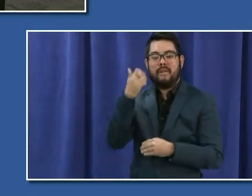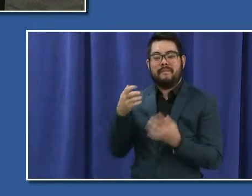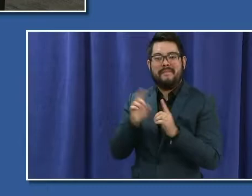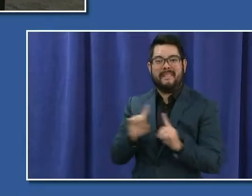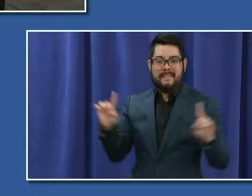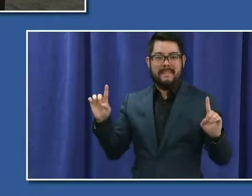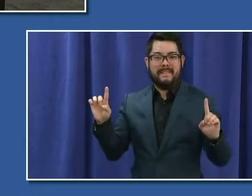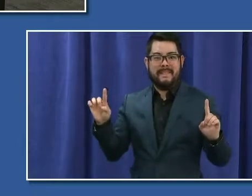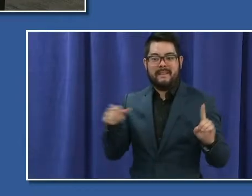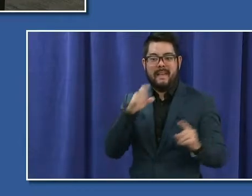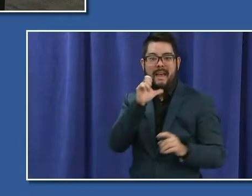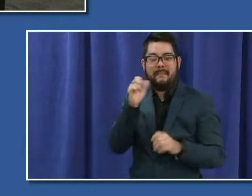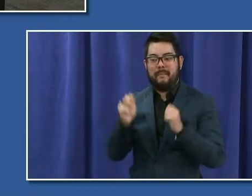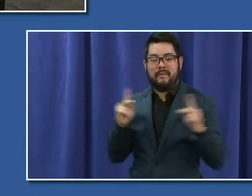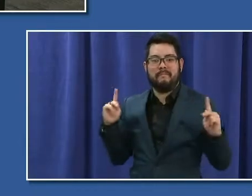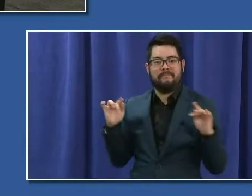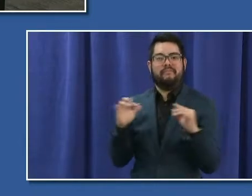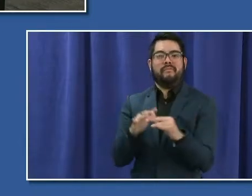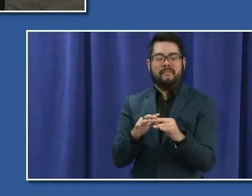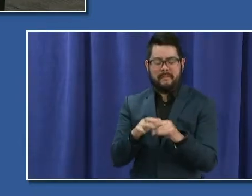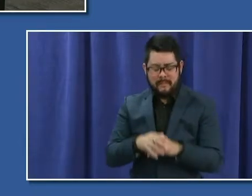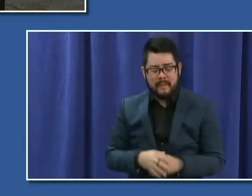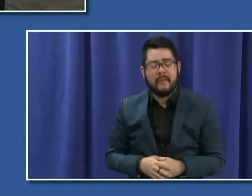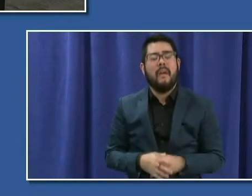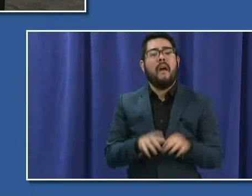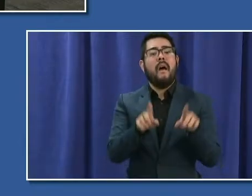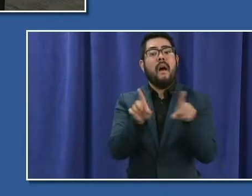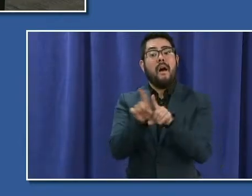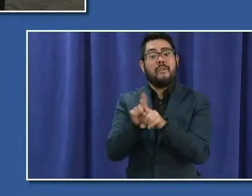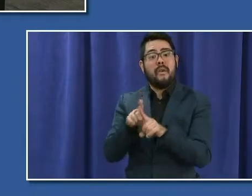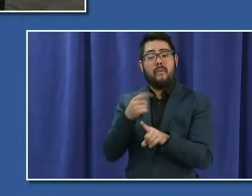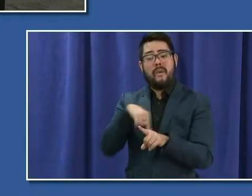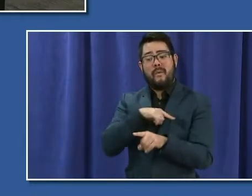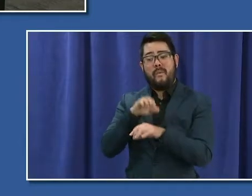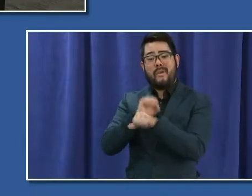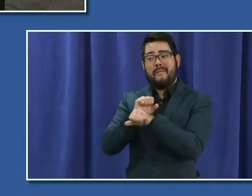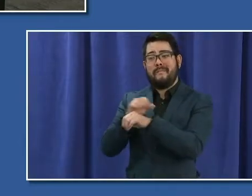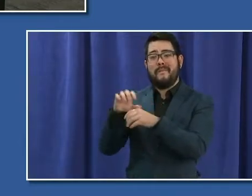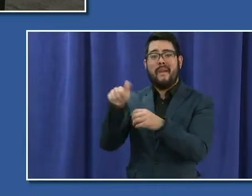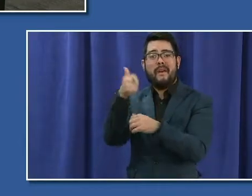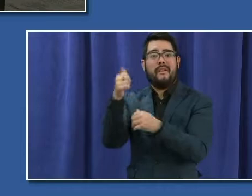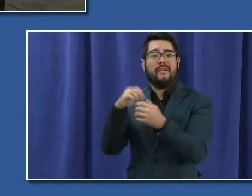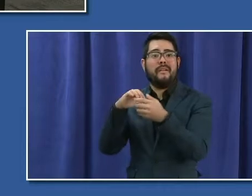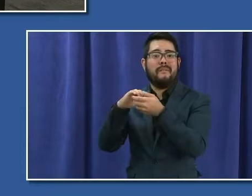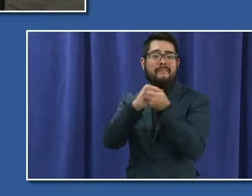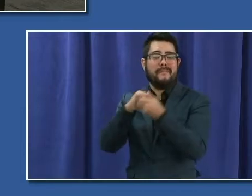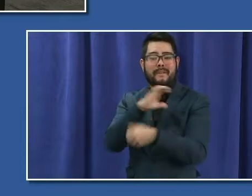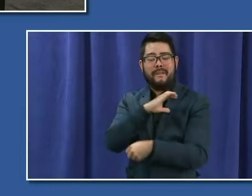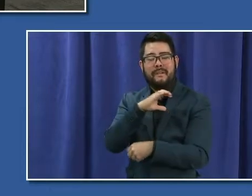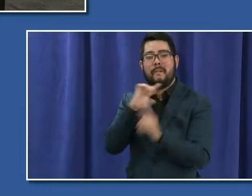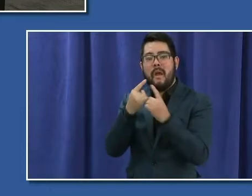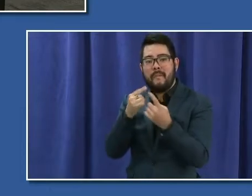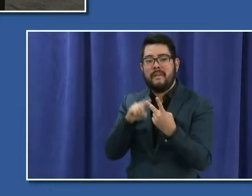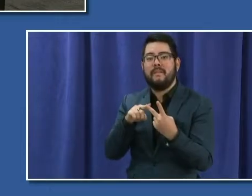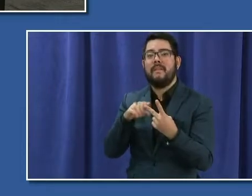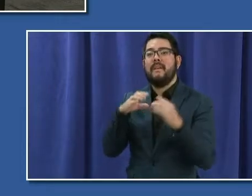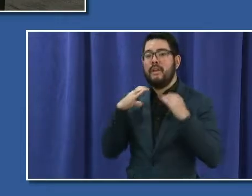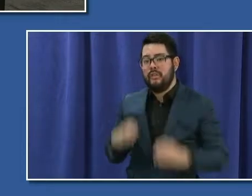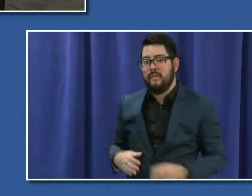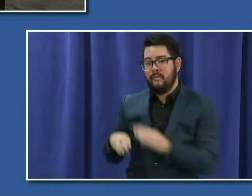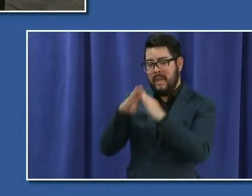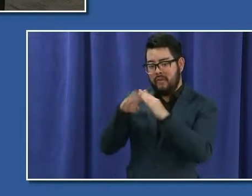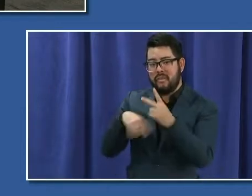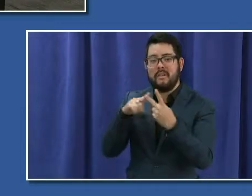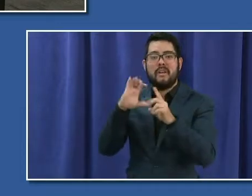need. The other thing we've been doing is working with a couple of other departments like Consumer Protection and Department of Culture and Special Events